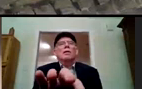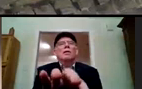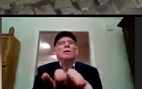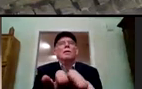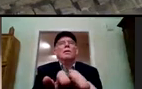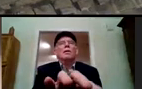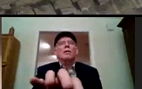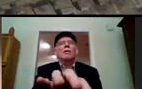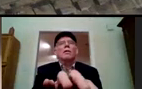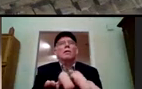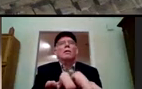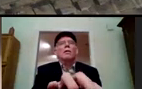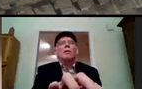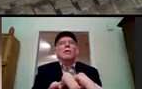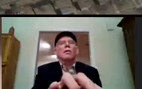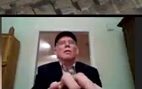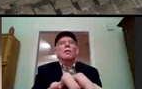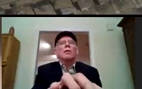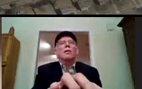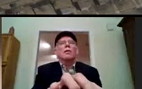plan.